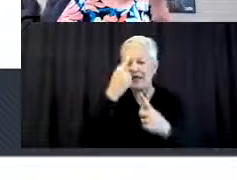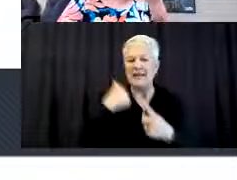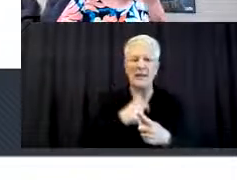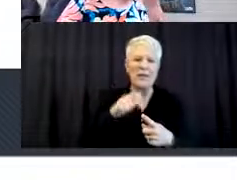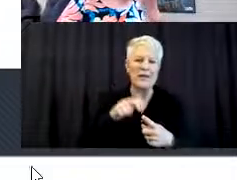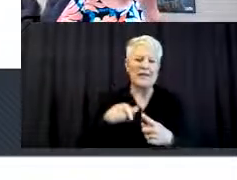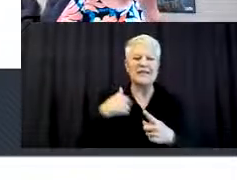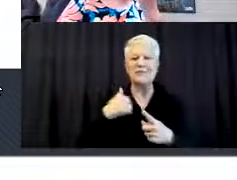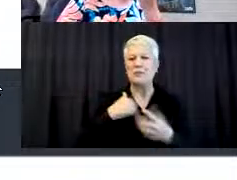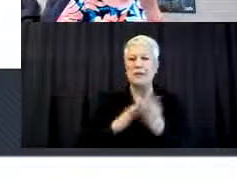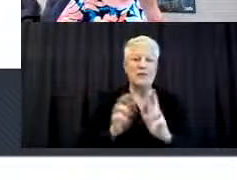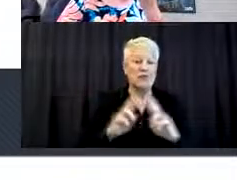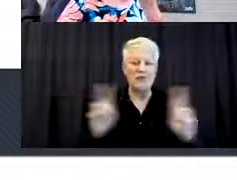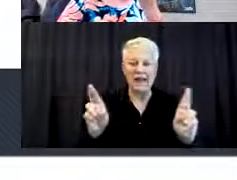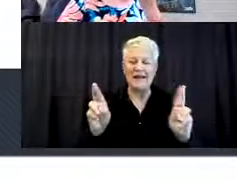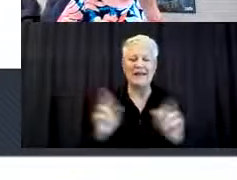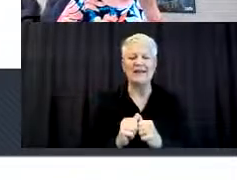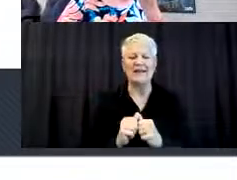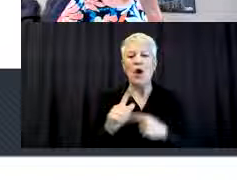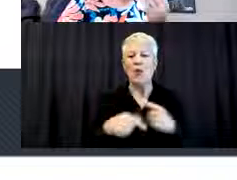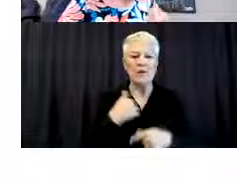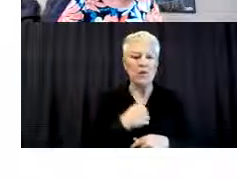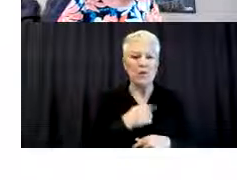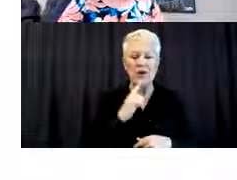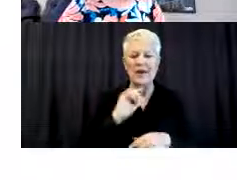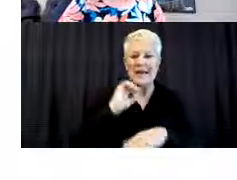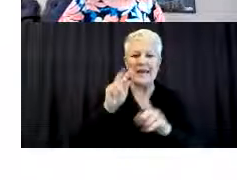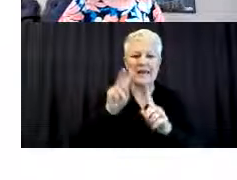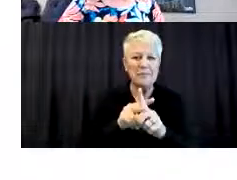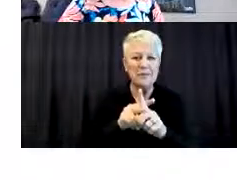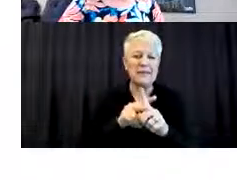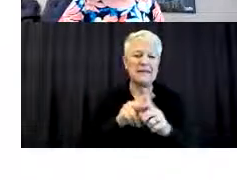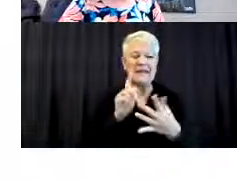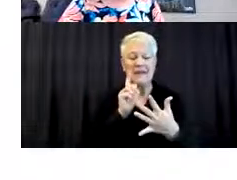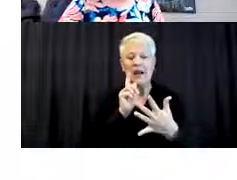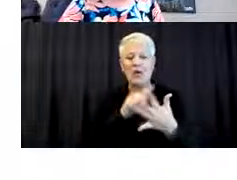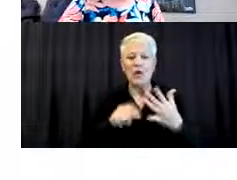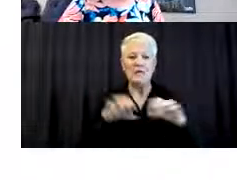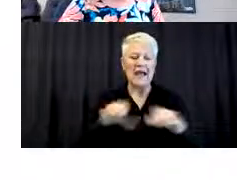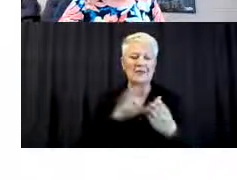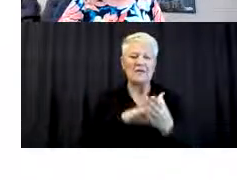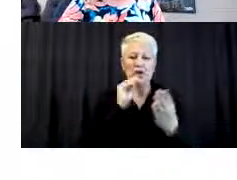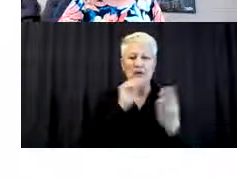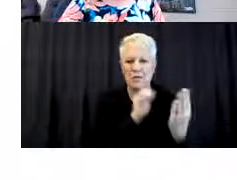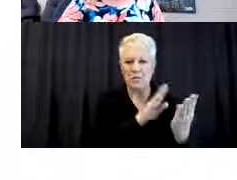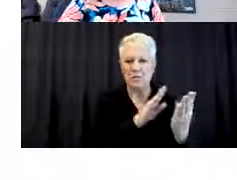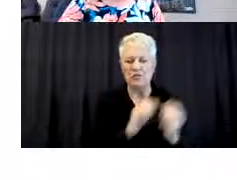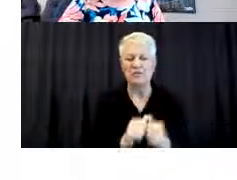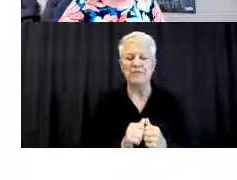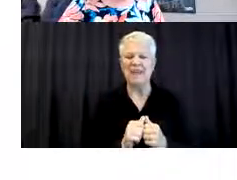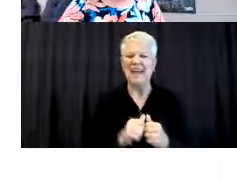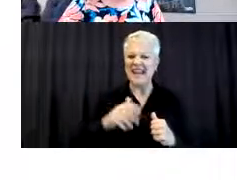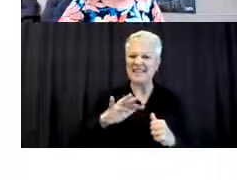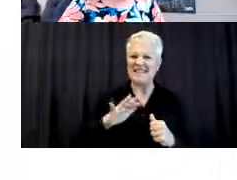to kind of be ready for when we are implementing the active learning approach. And it's kind of